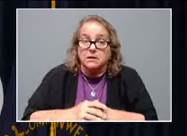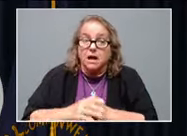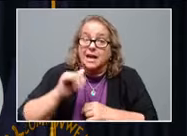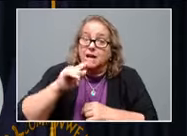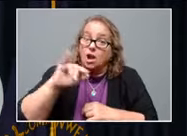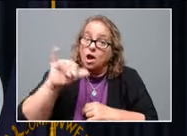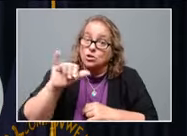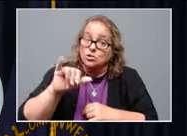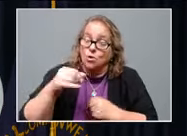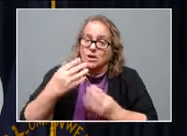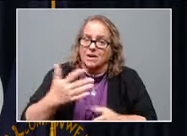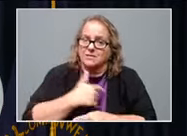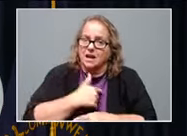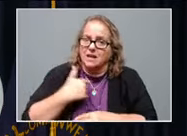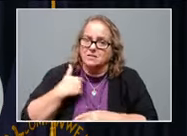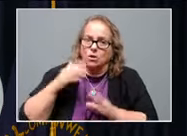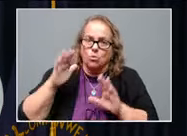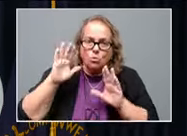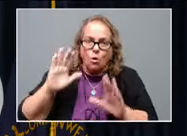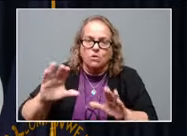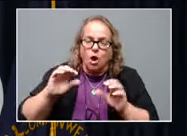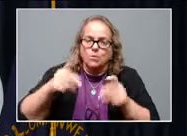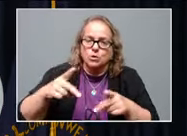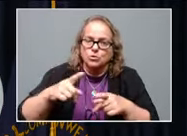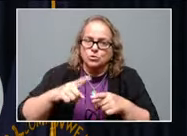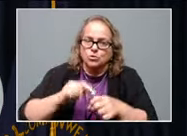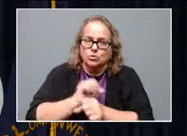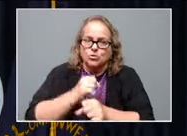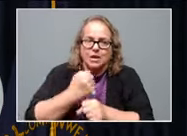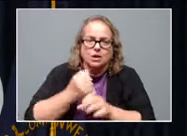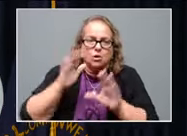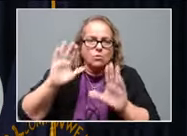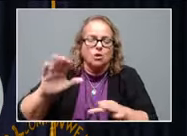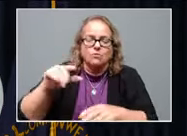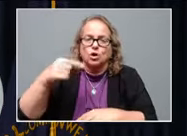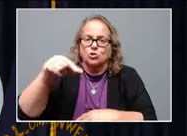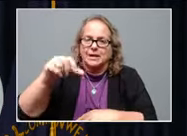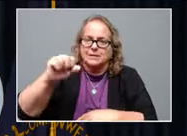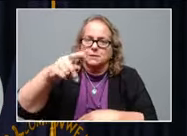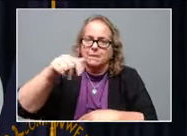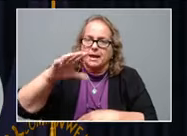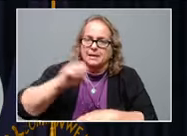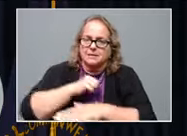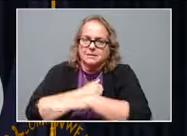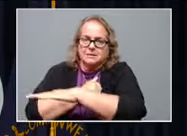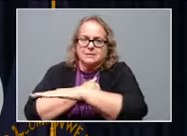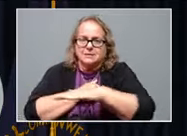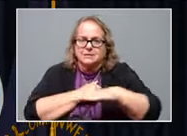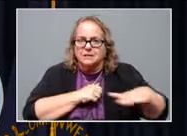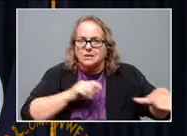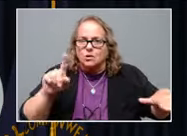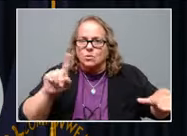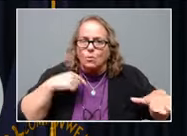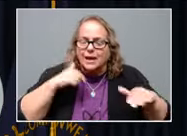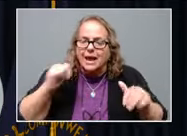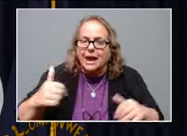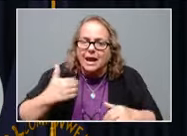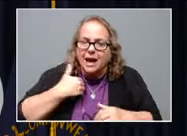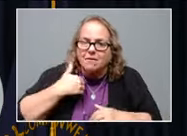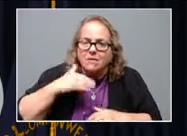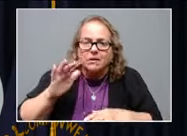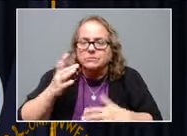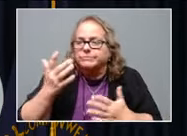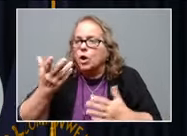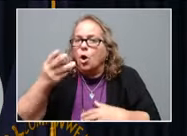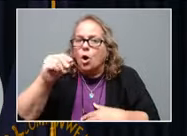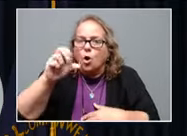space between the Capitol and the Annex, where we can host functions, where people can come and voice